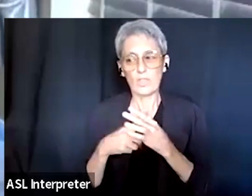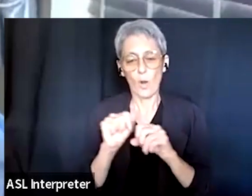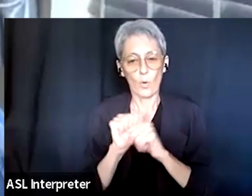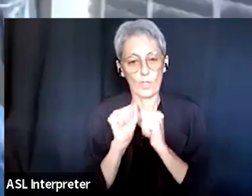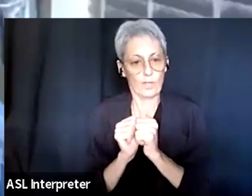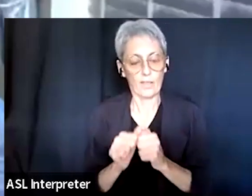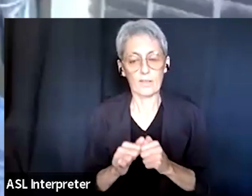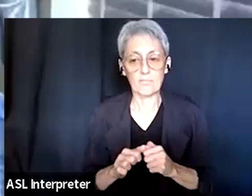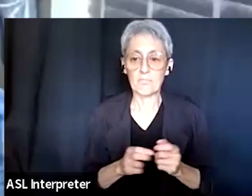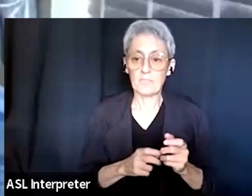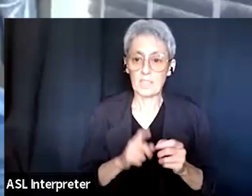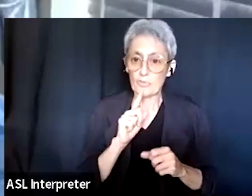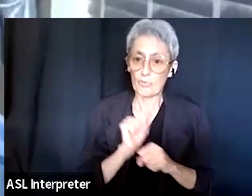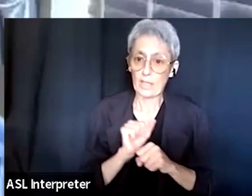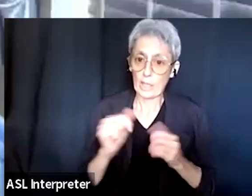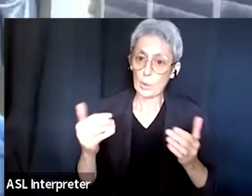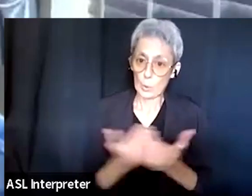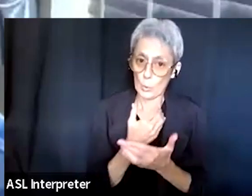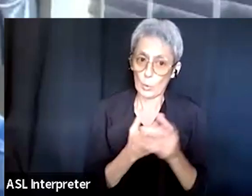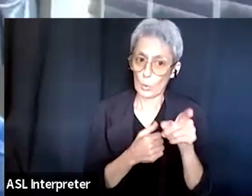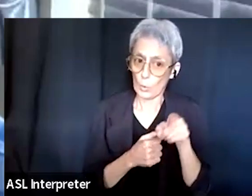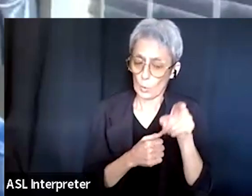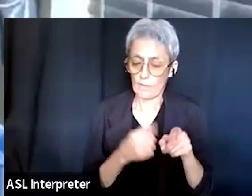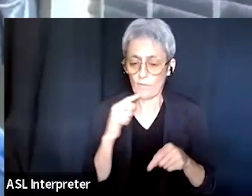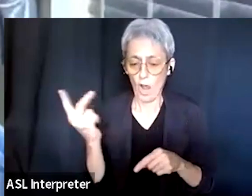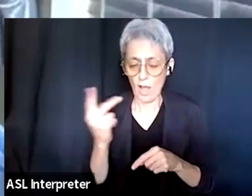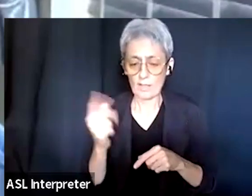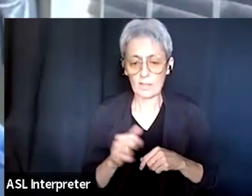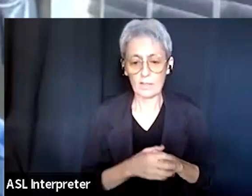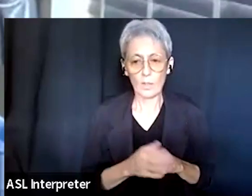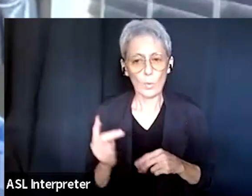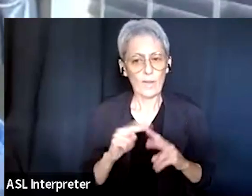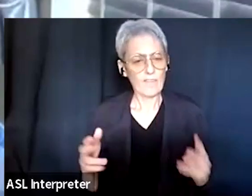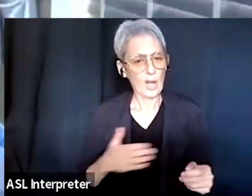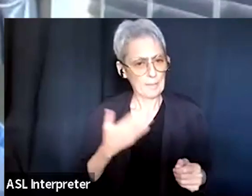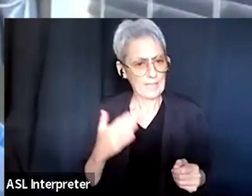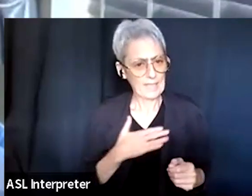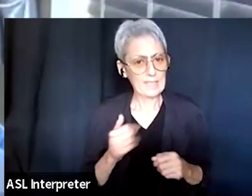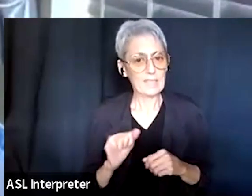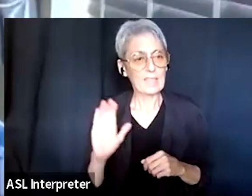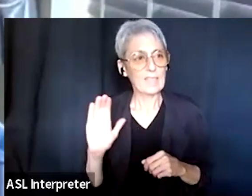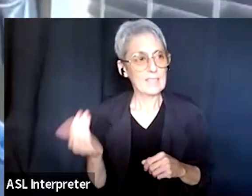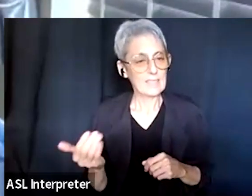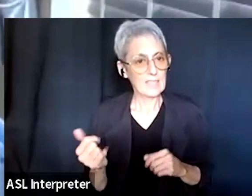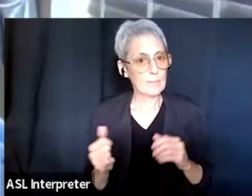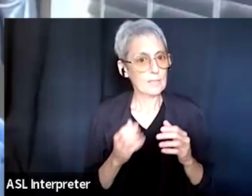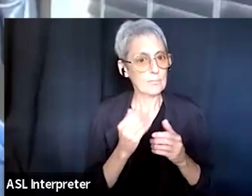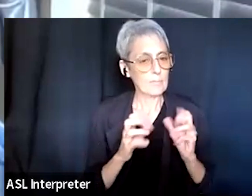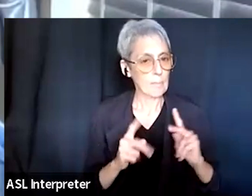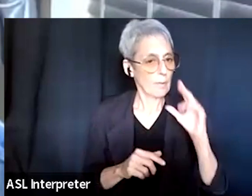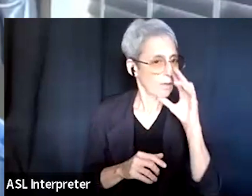for us. We're really pleased that it seems to have captured the imagination of, for example, the 11